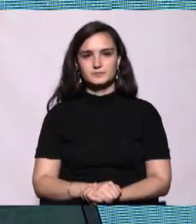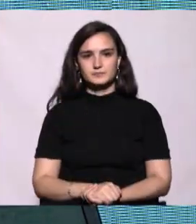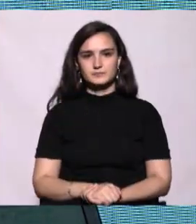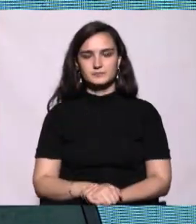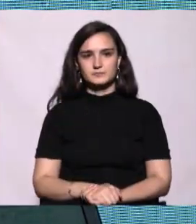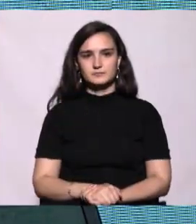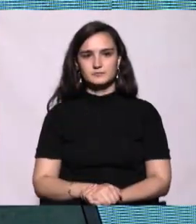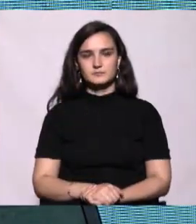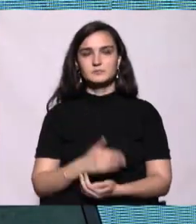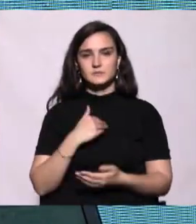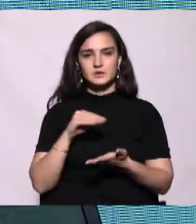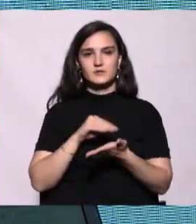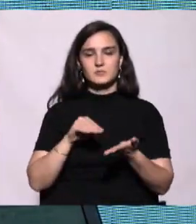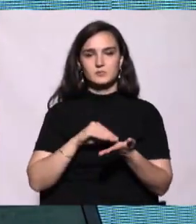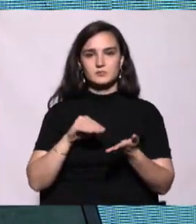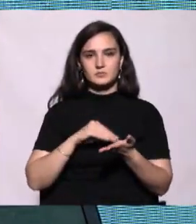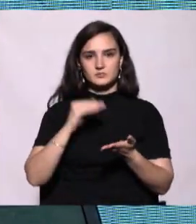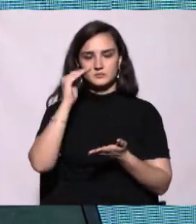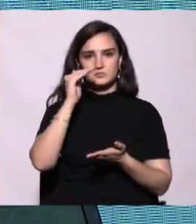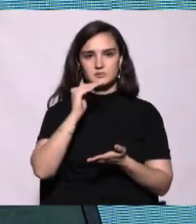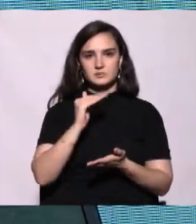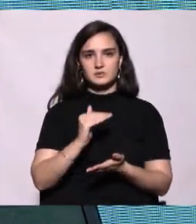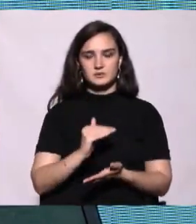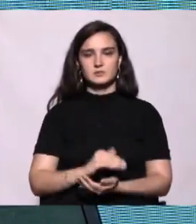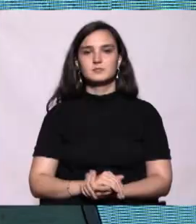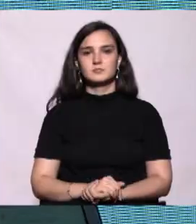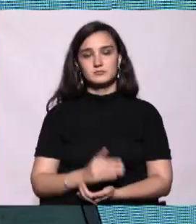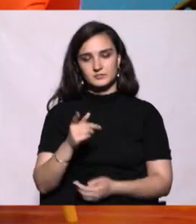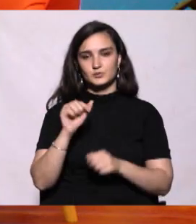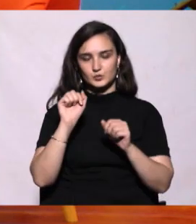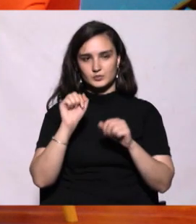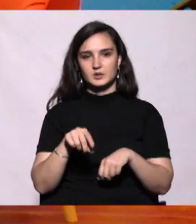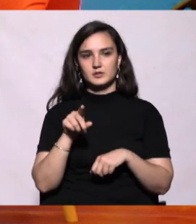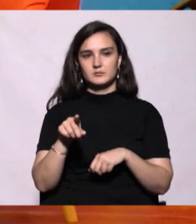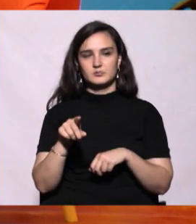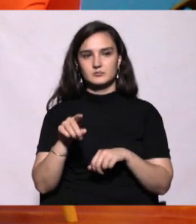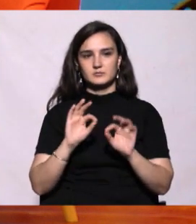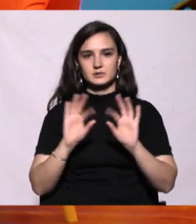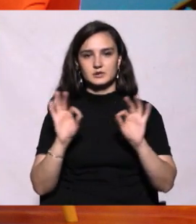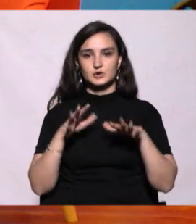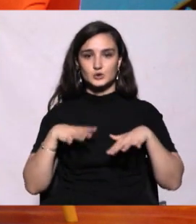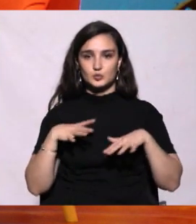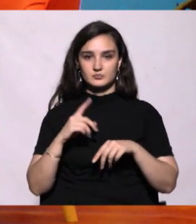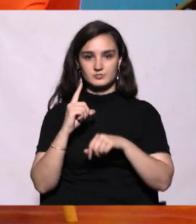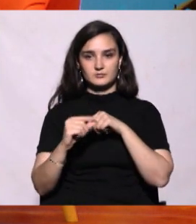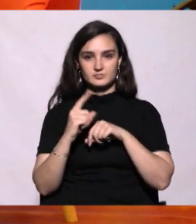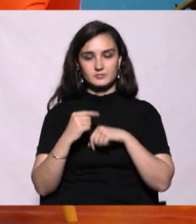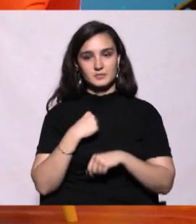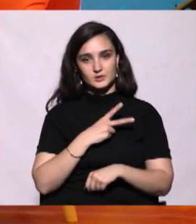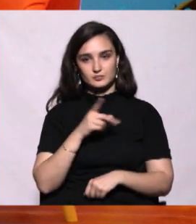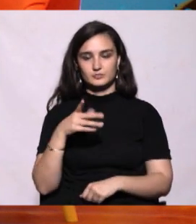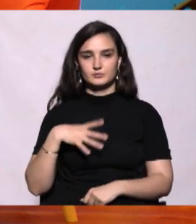to repeat them all once just for pronunciation purposes, and I think, Ms. Maka, you can tell us the Georgian equivalent.